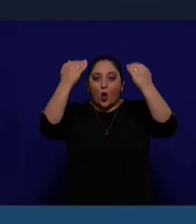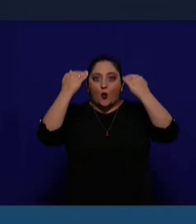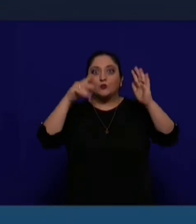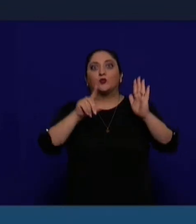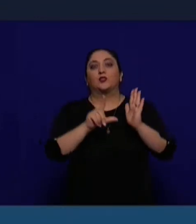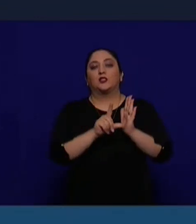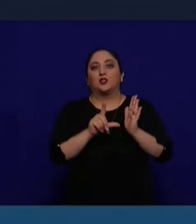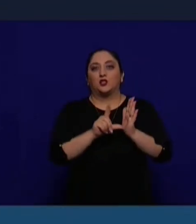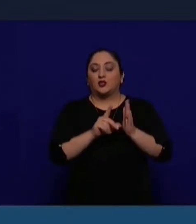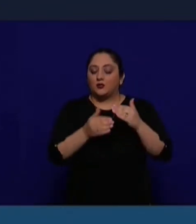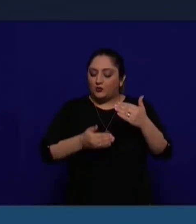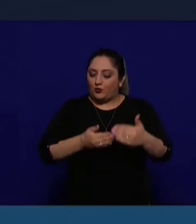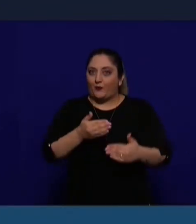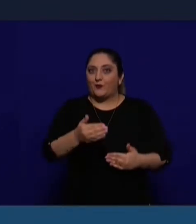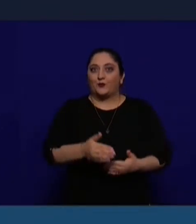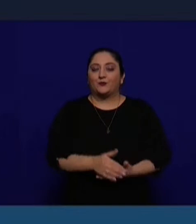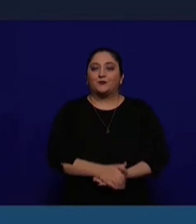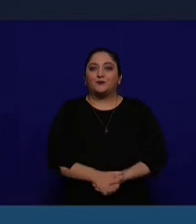nkomplu nsegwu.